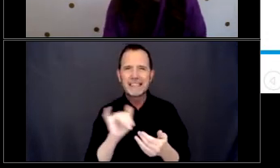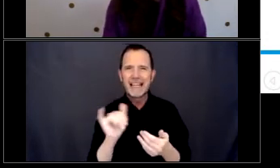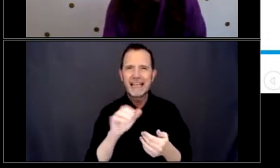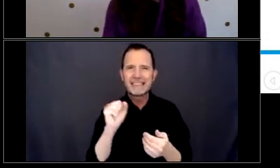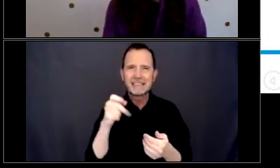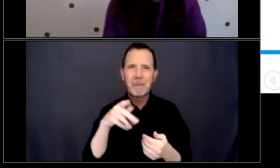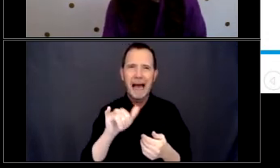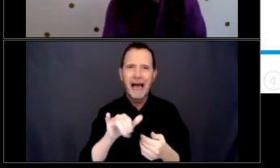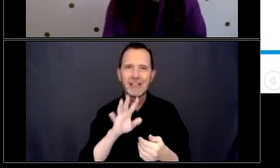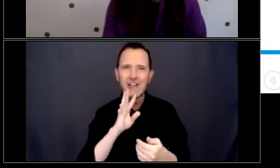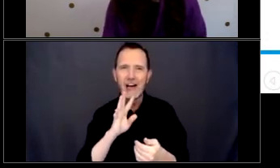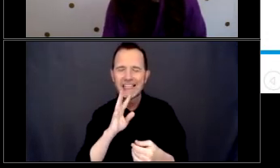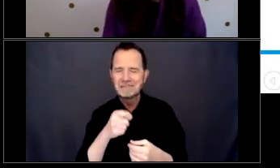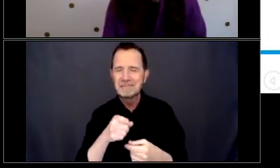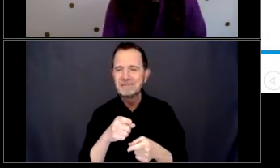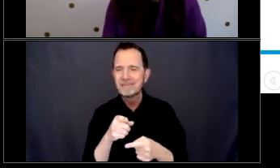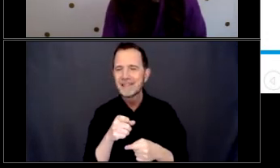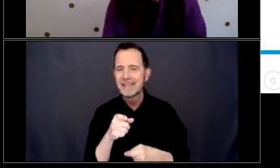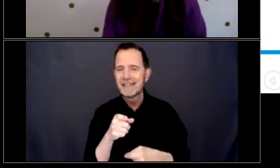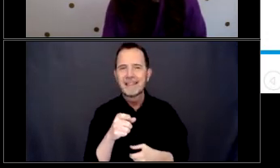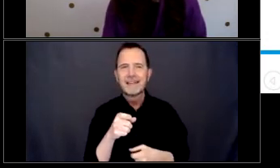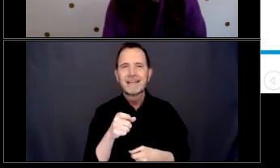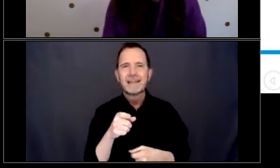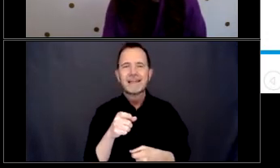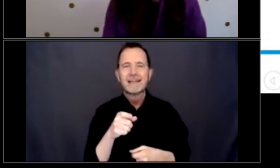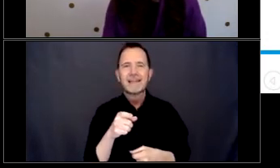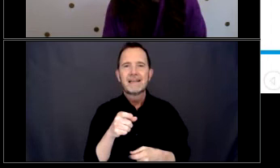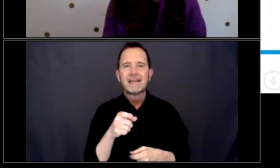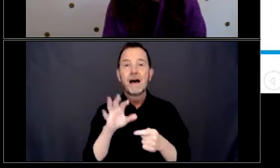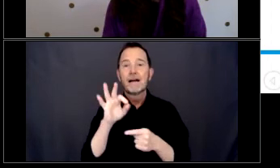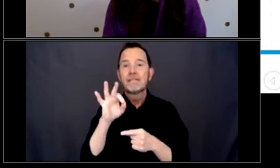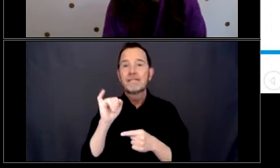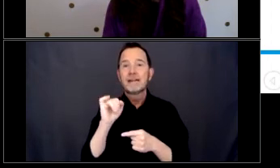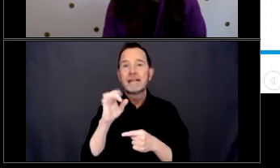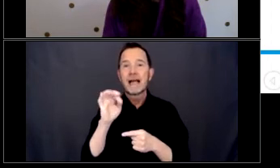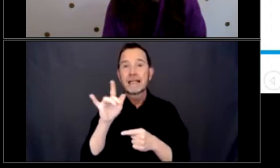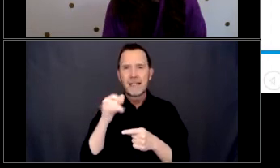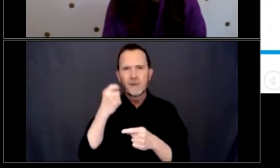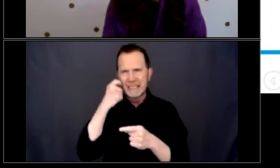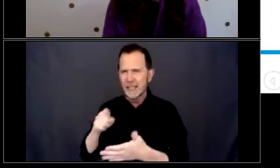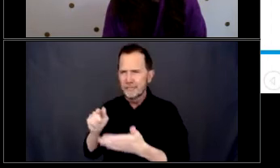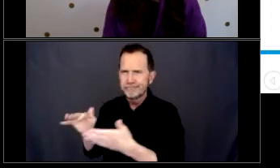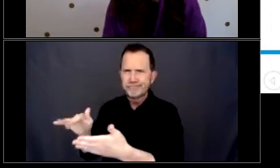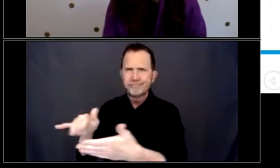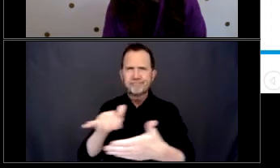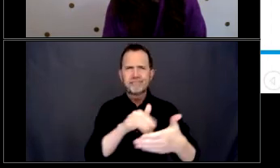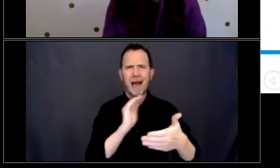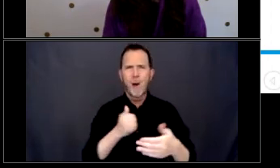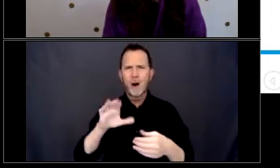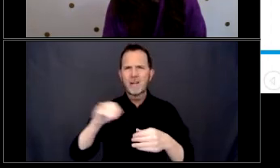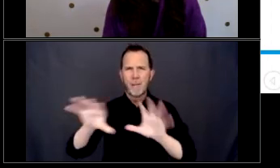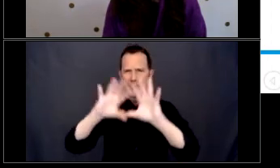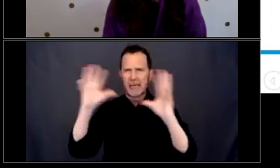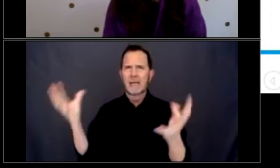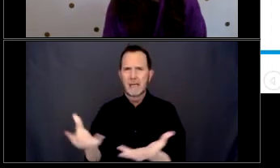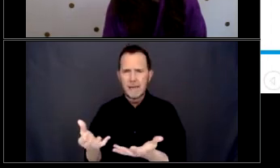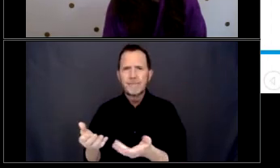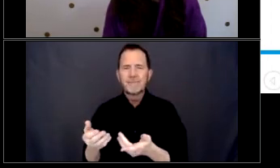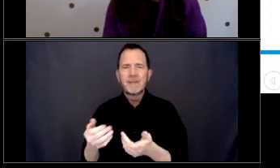Fidelity recently published a diversity and inclusion analysis of what we're doing about